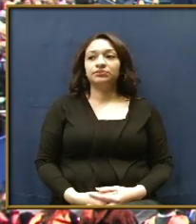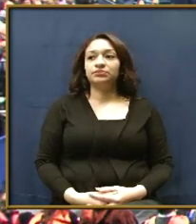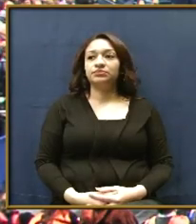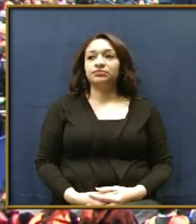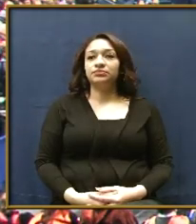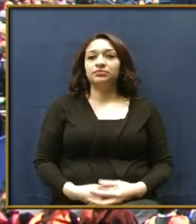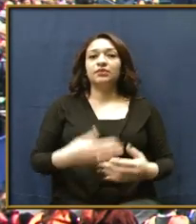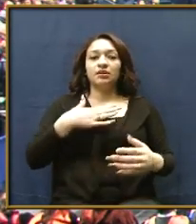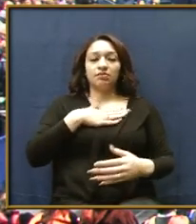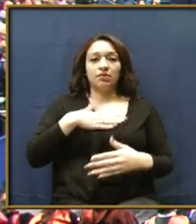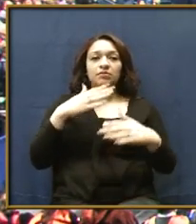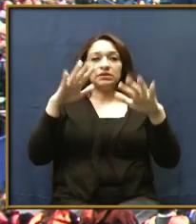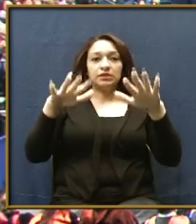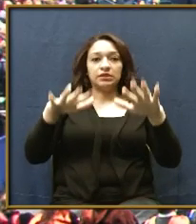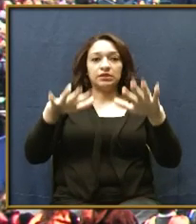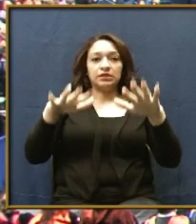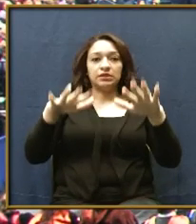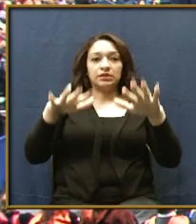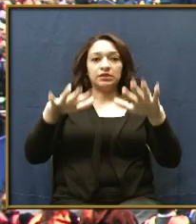You may be seated.